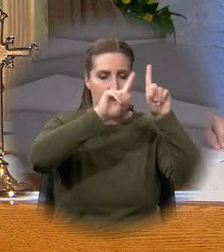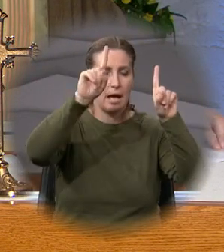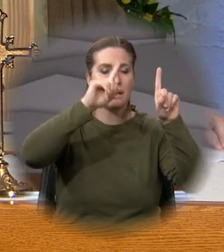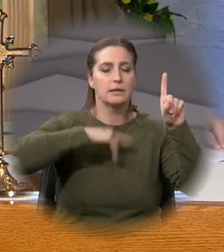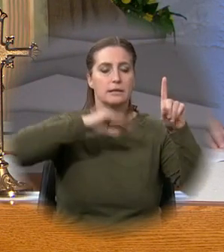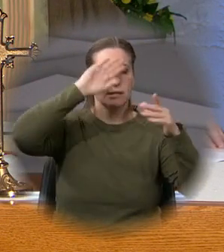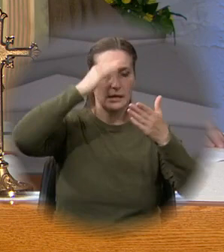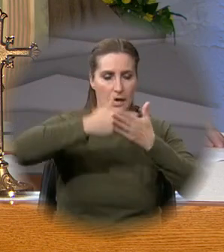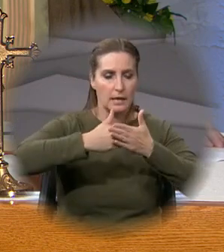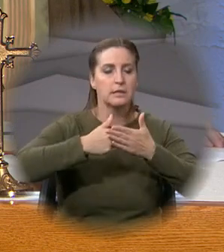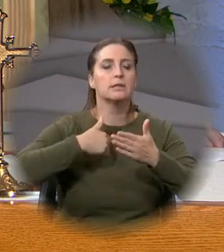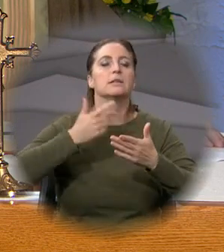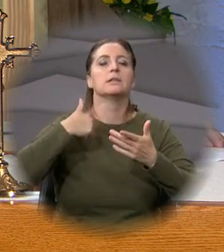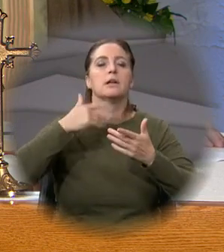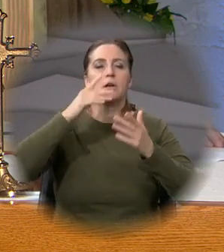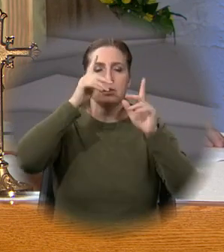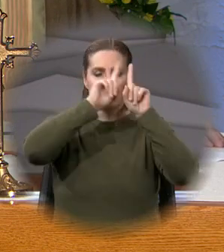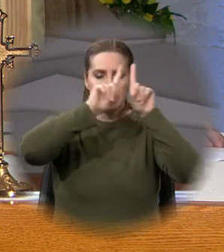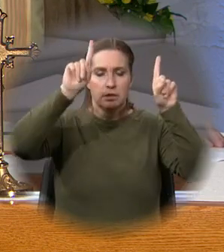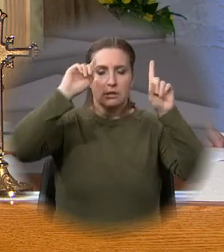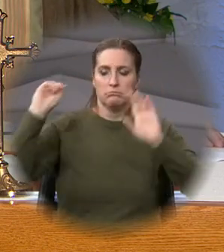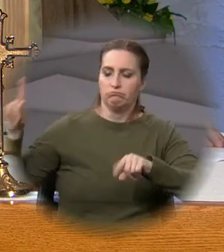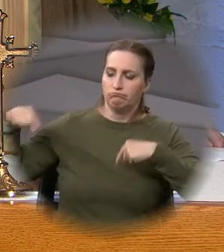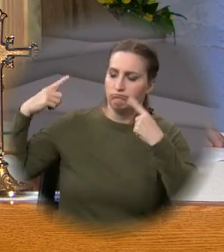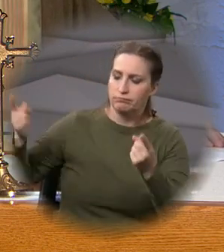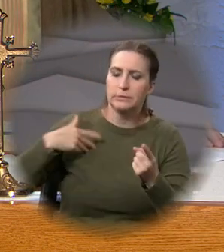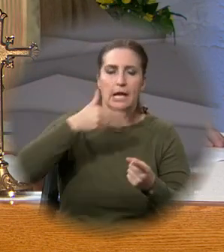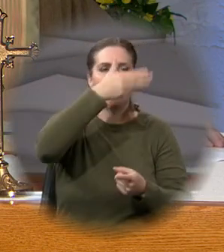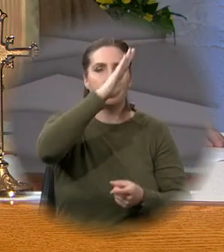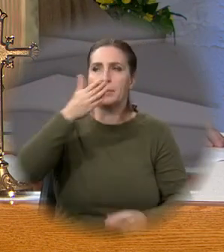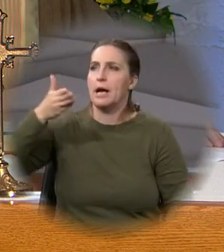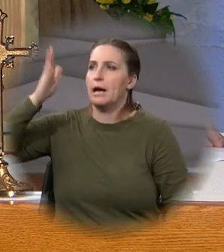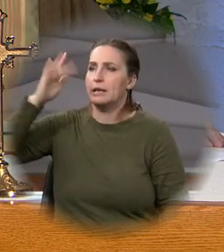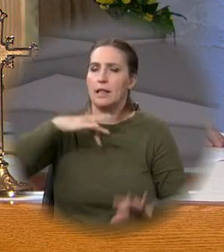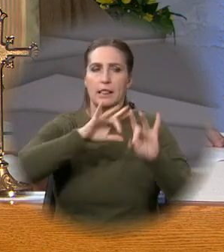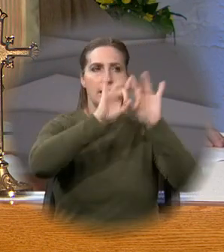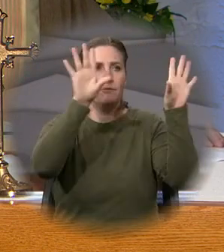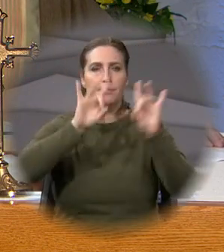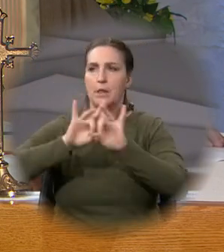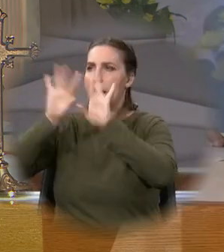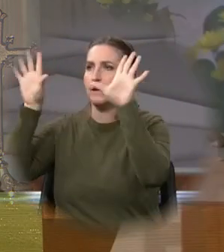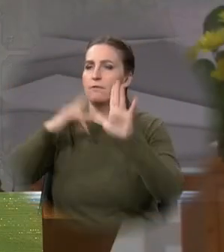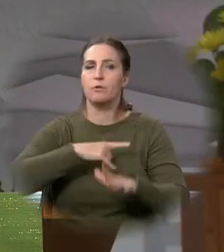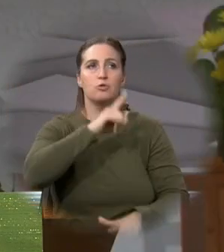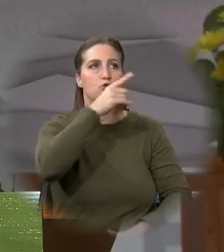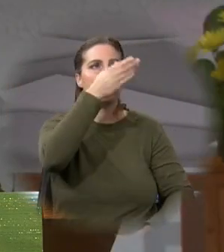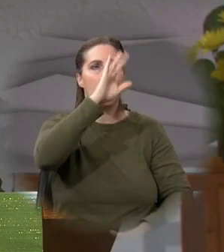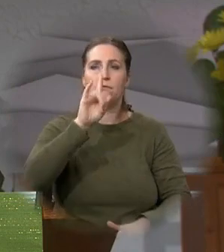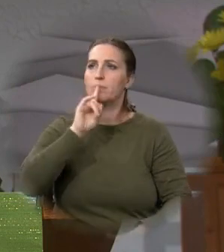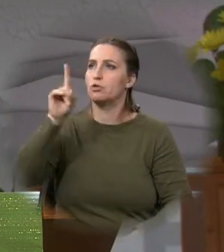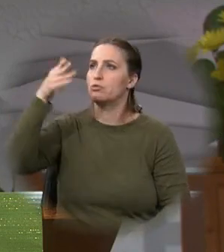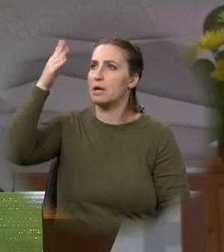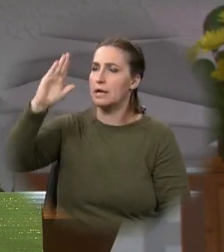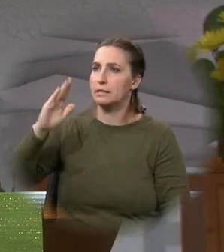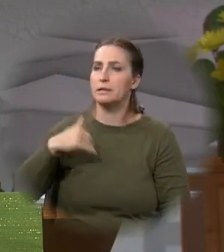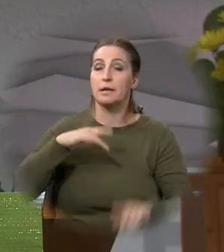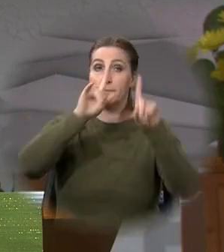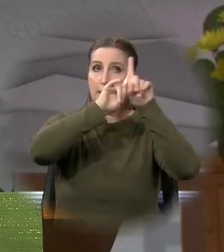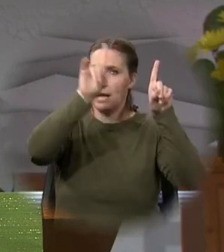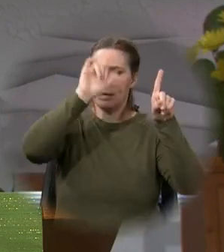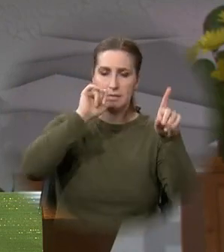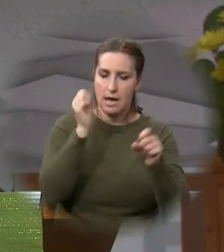Son of God, born of the Father before all ages, God from God, light from light, true God from true